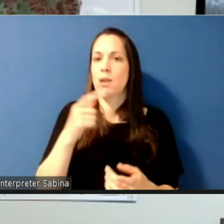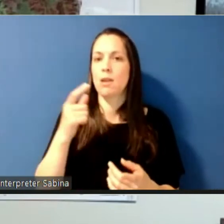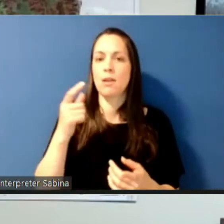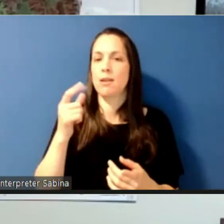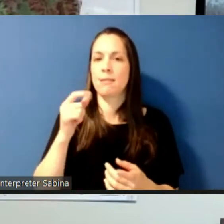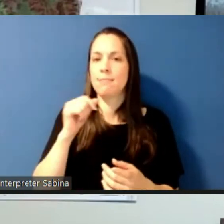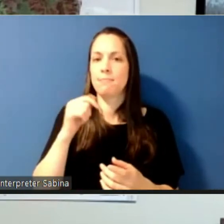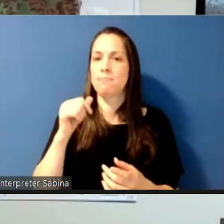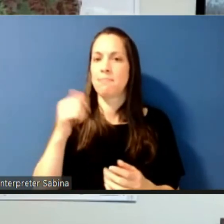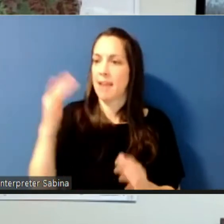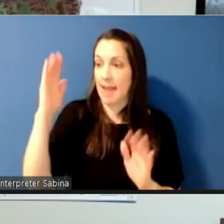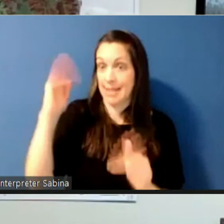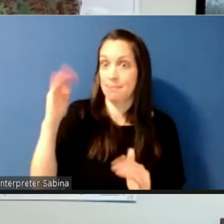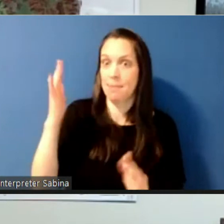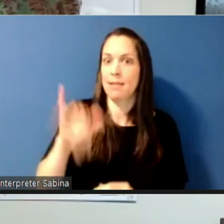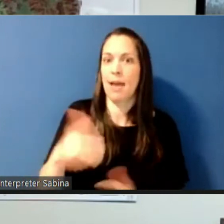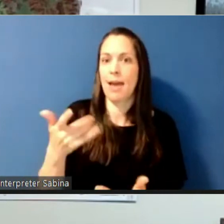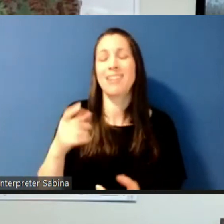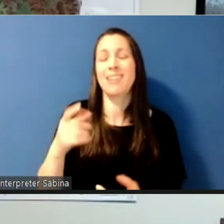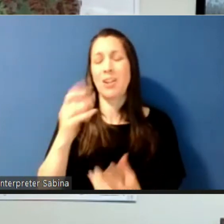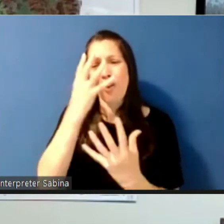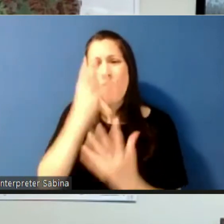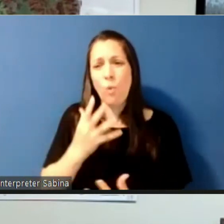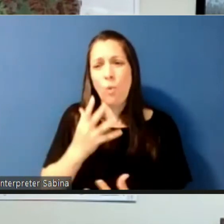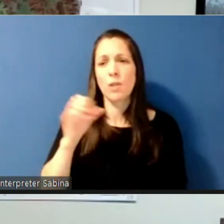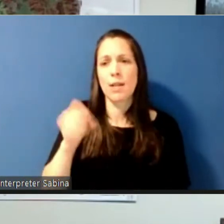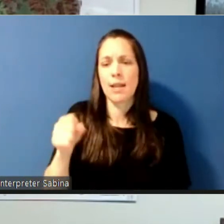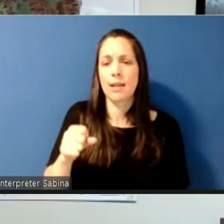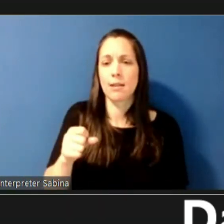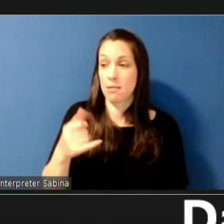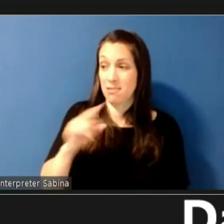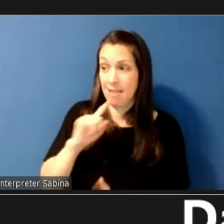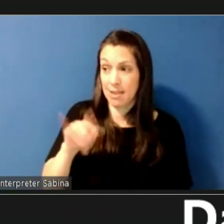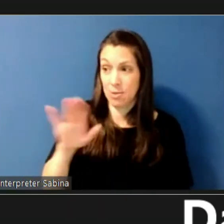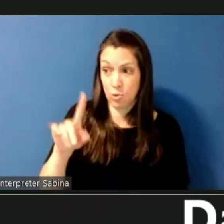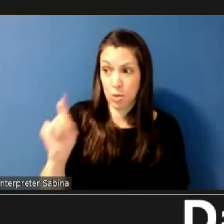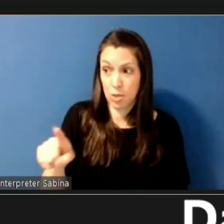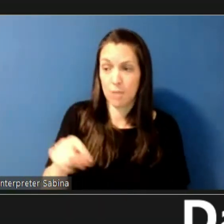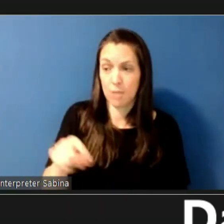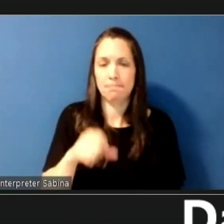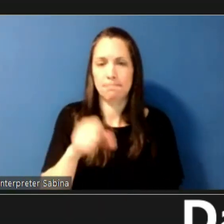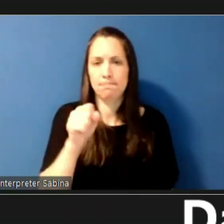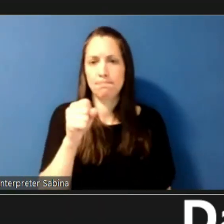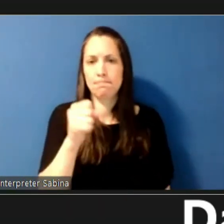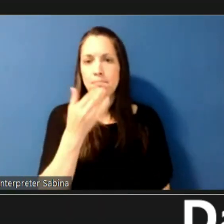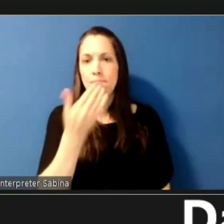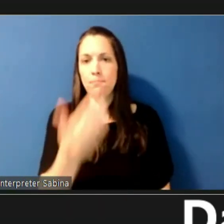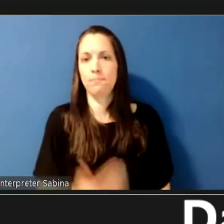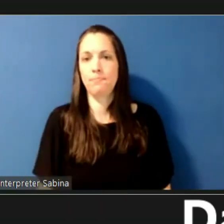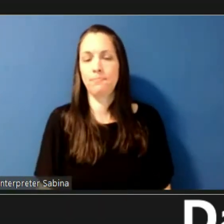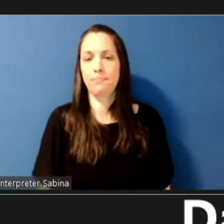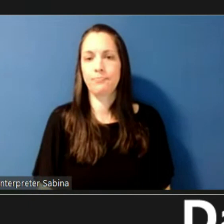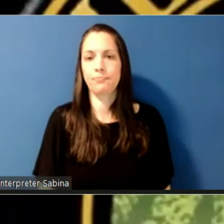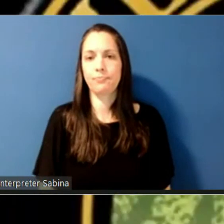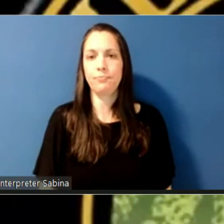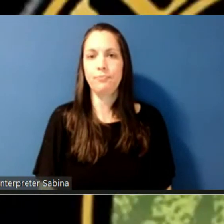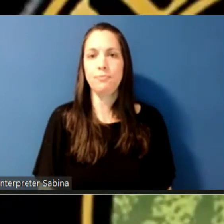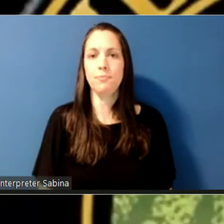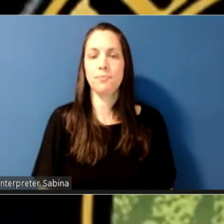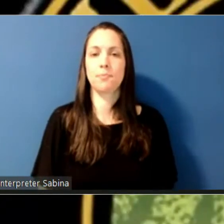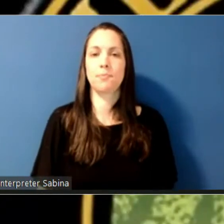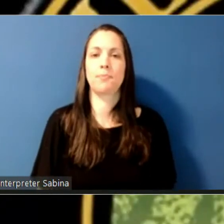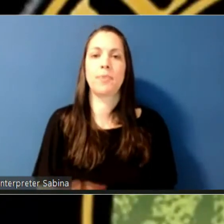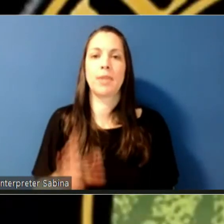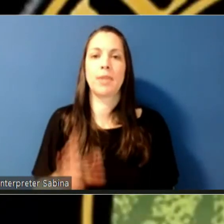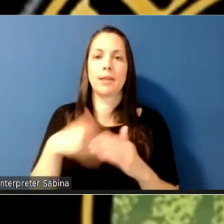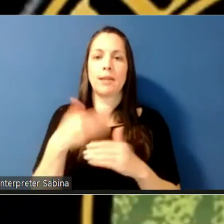unfortunate. Did that answer your question? Yes, No. thank you. Okay. Thank you. Next